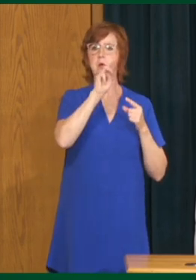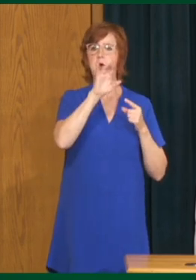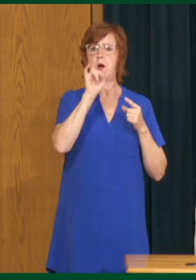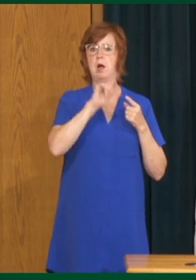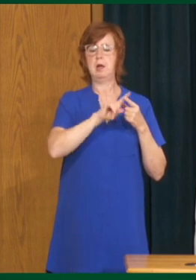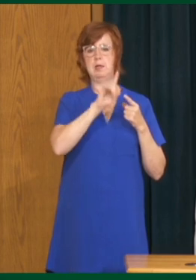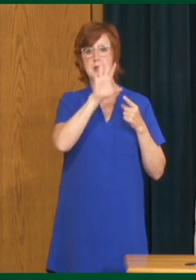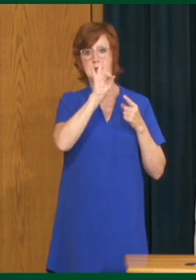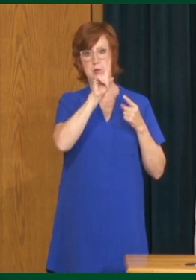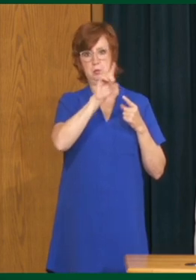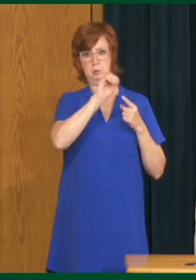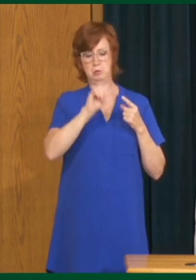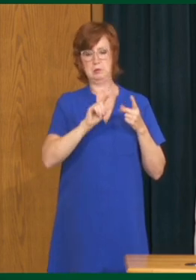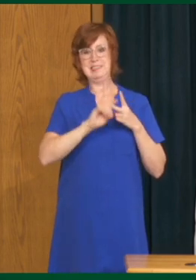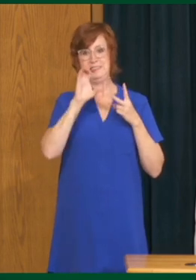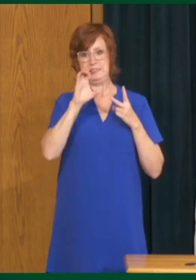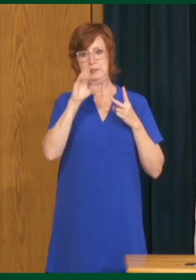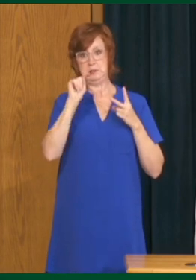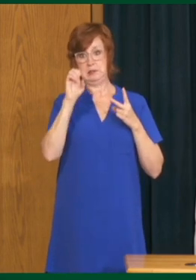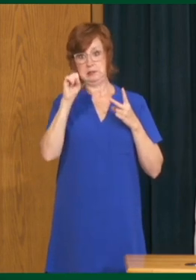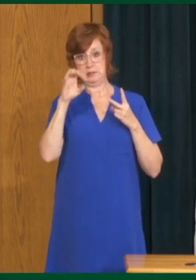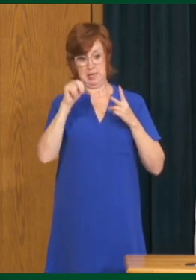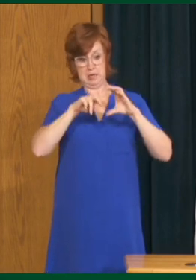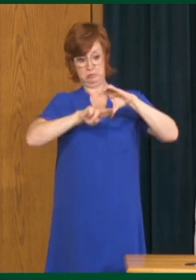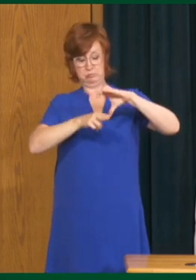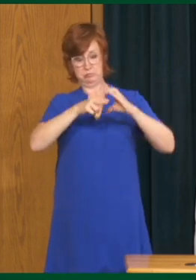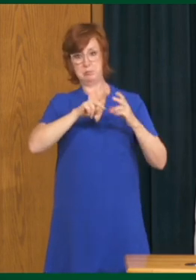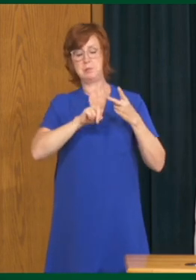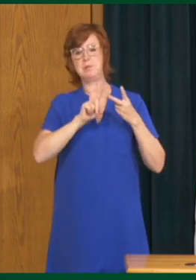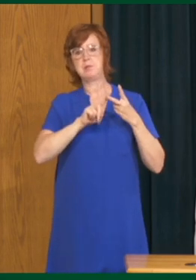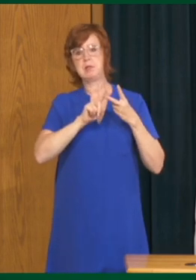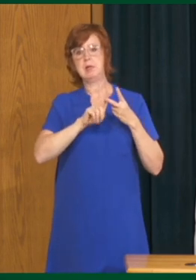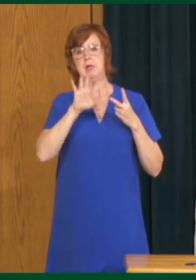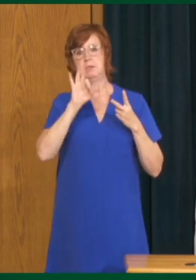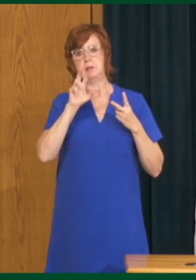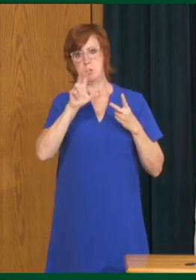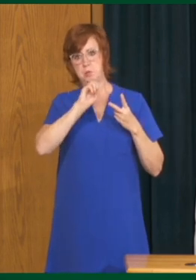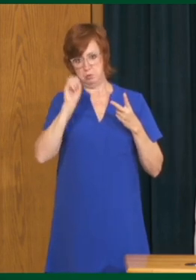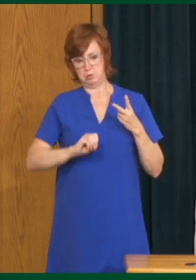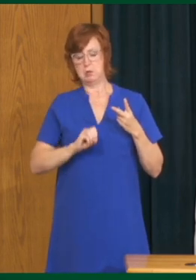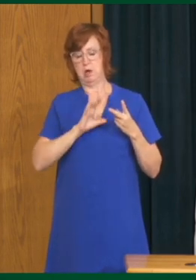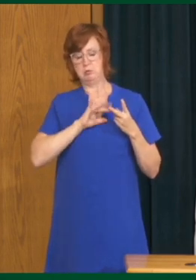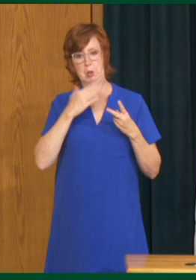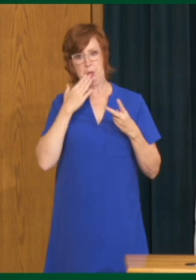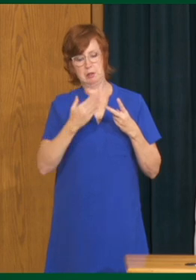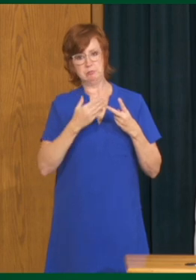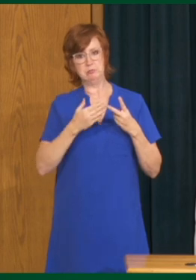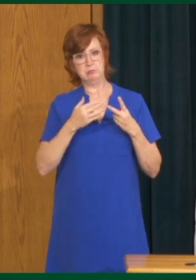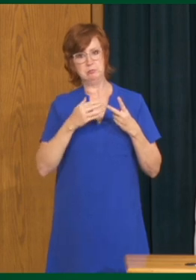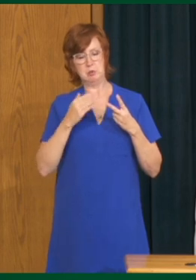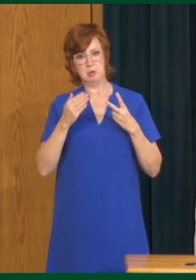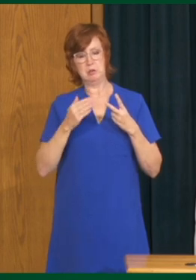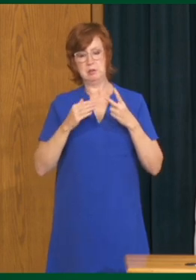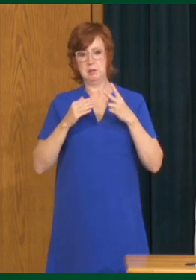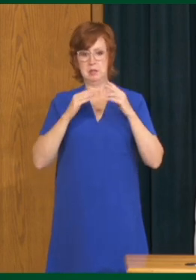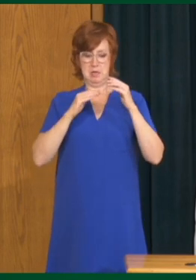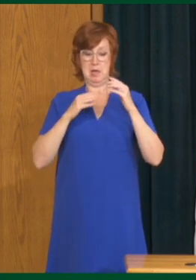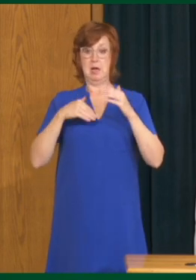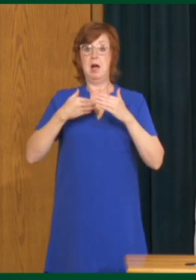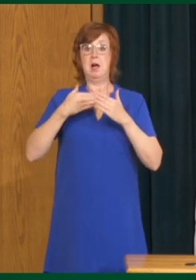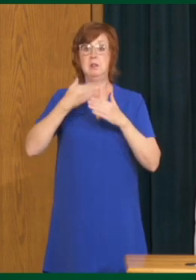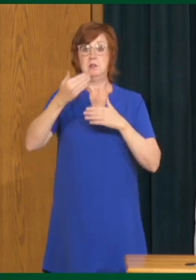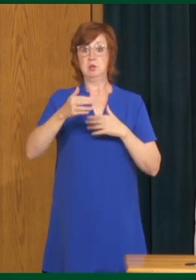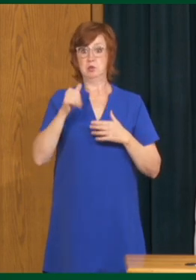This is a great accomplishment due thanks to the hard work of many. Today, we're also announcing that effective Tuesday, July